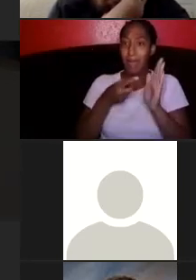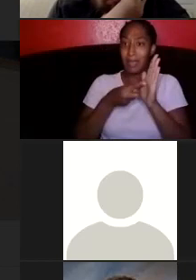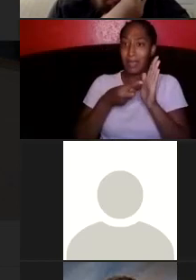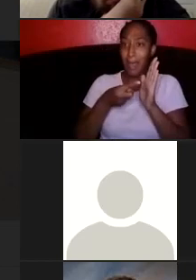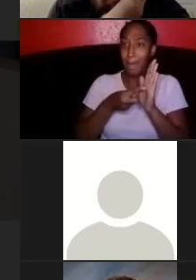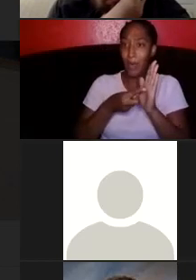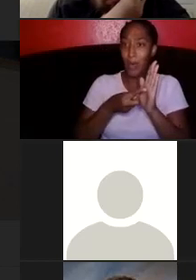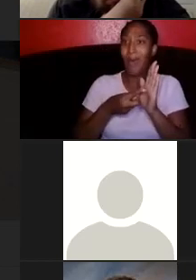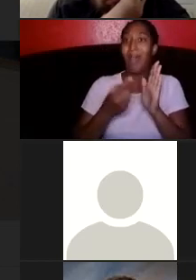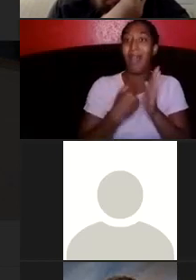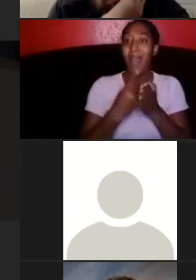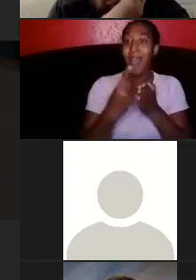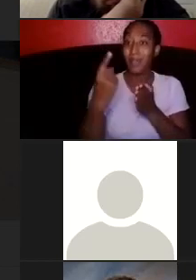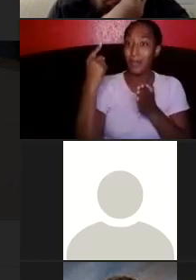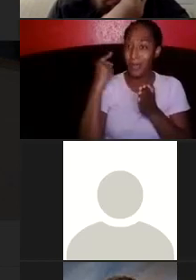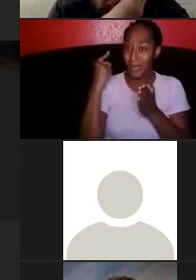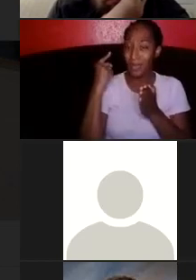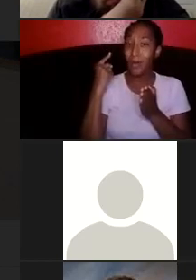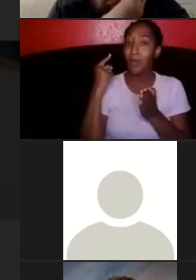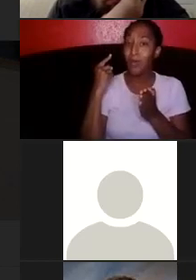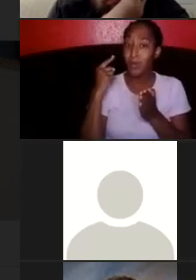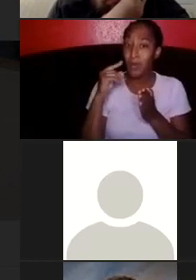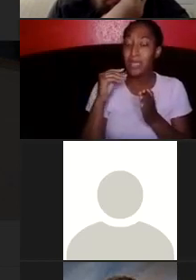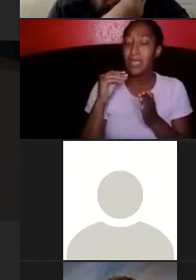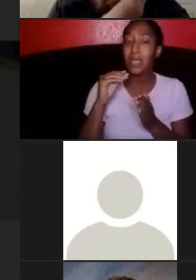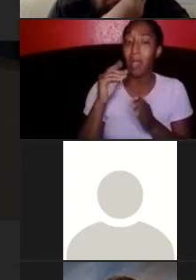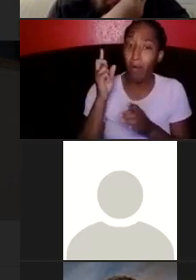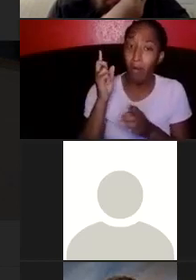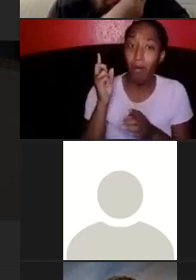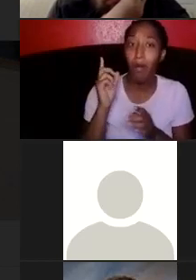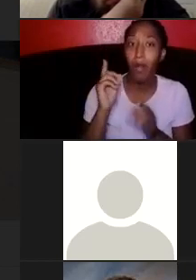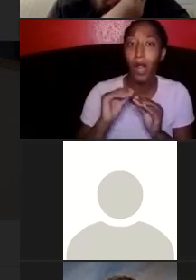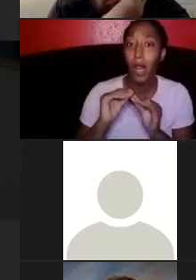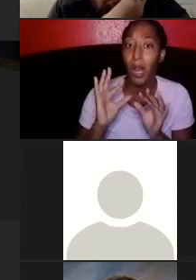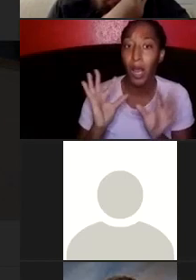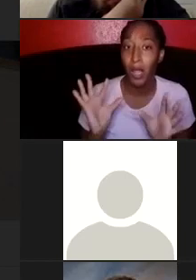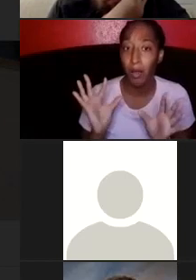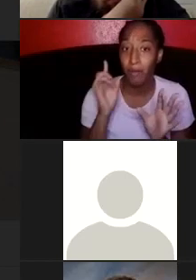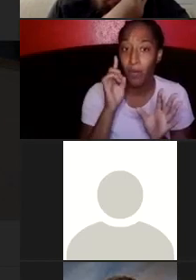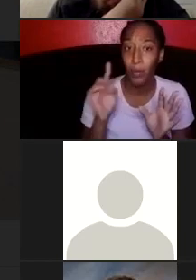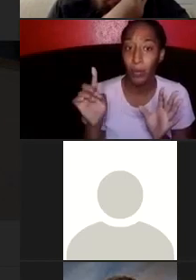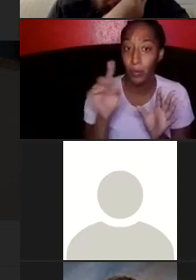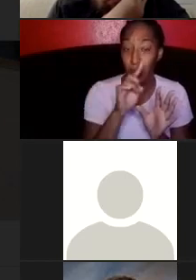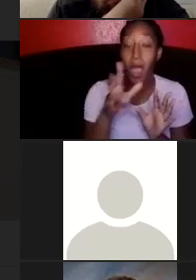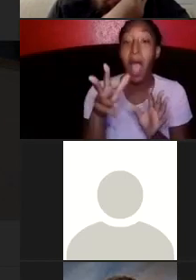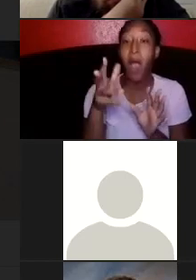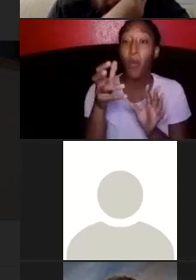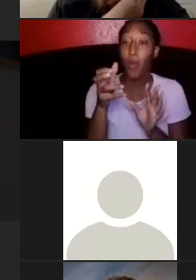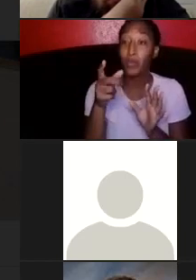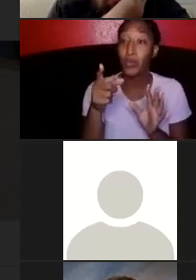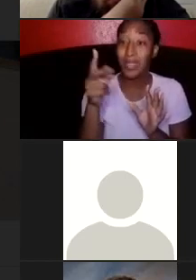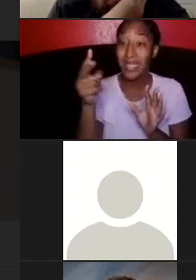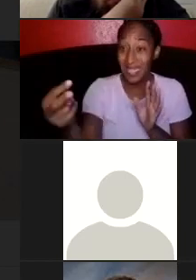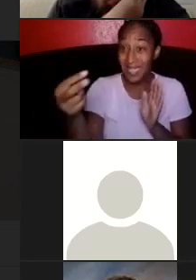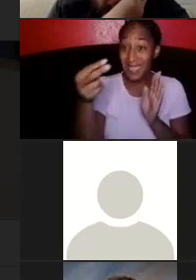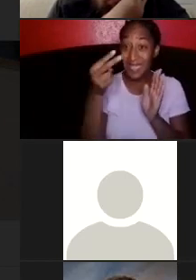but I'm going to take a moment and do it now, because I want you to see that this